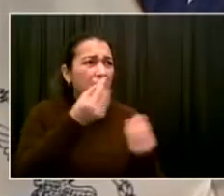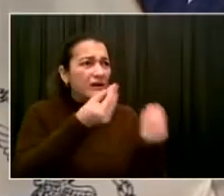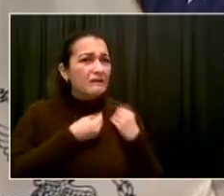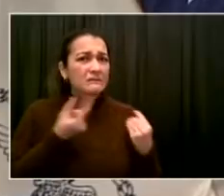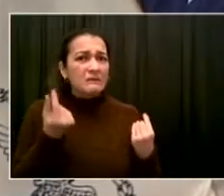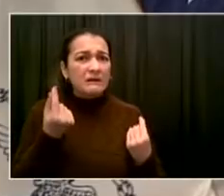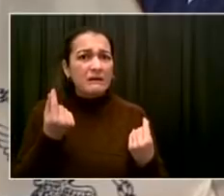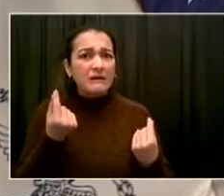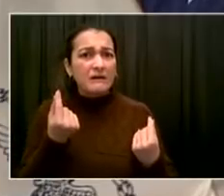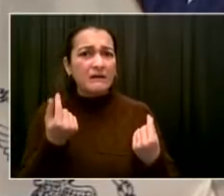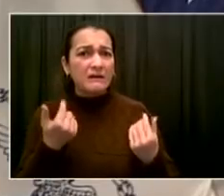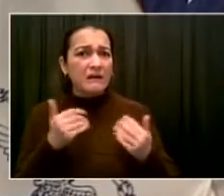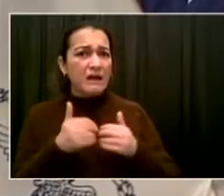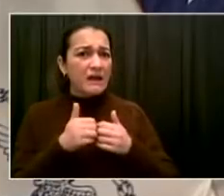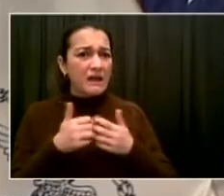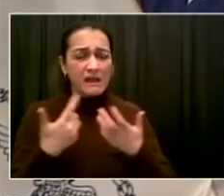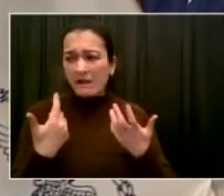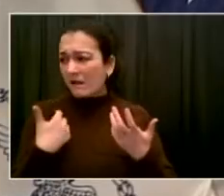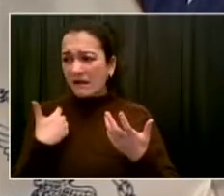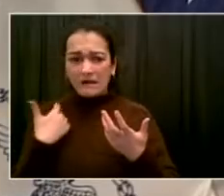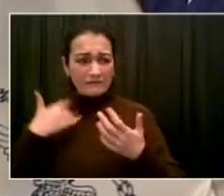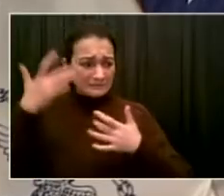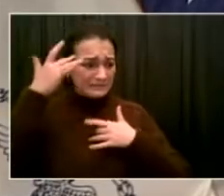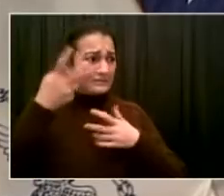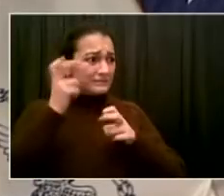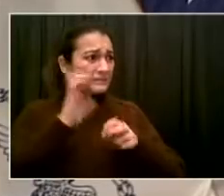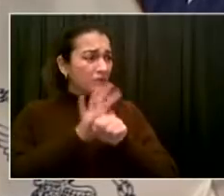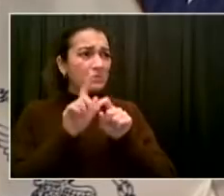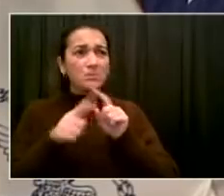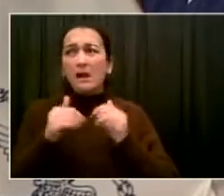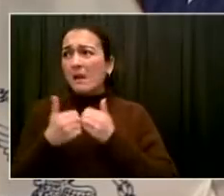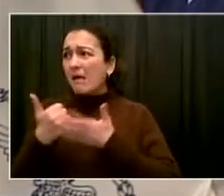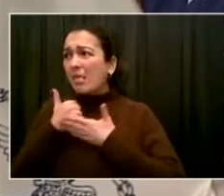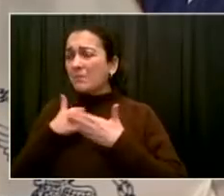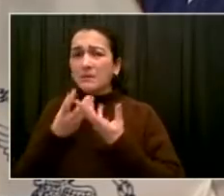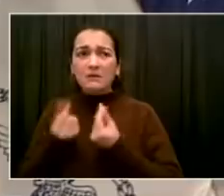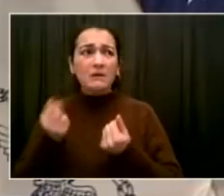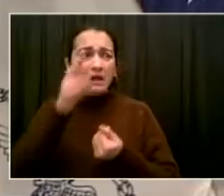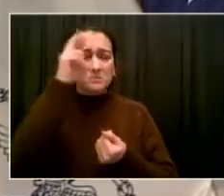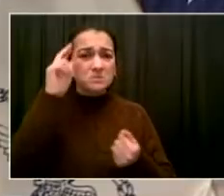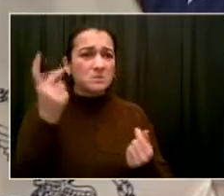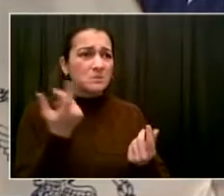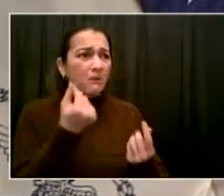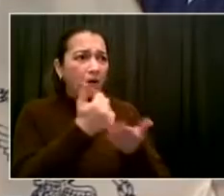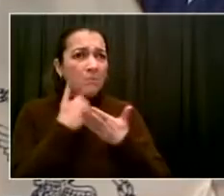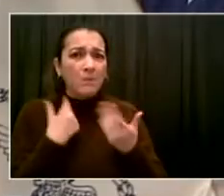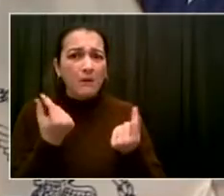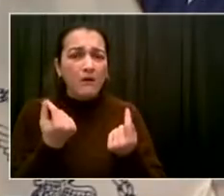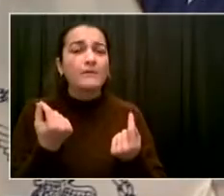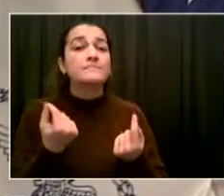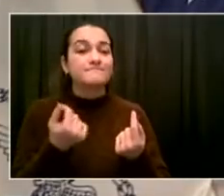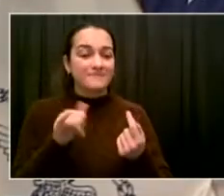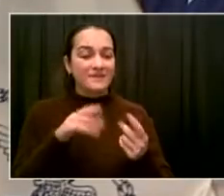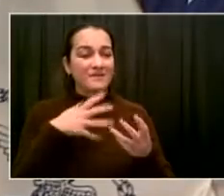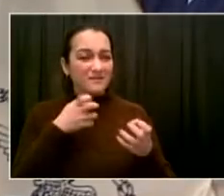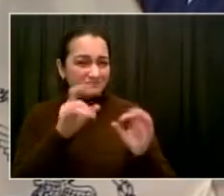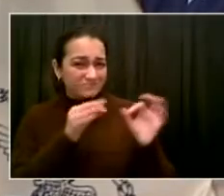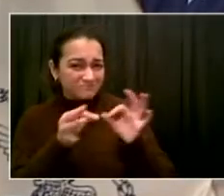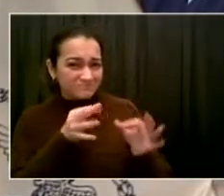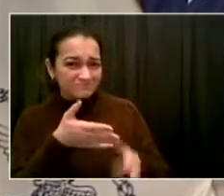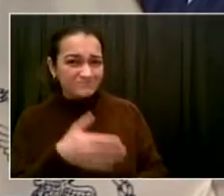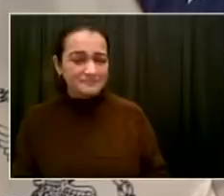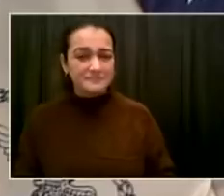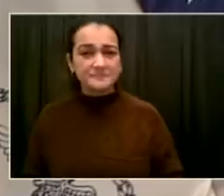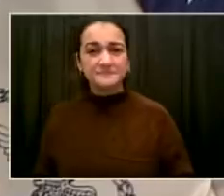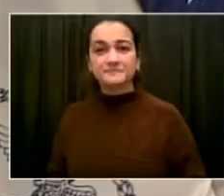those things and when to access them, despite the very large population of New Yorkers who may be at risk. No, that's an important point,